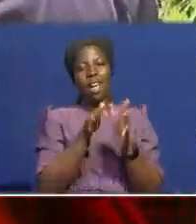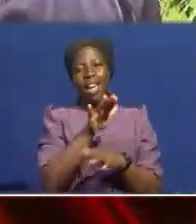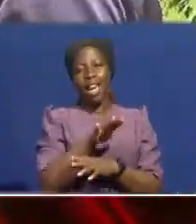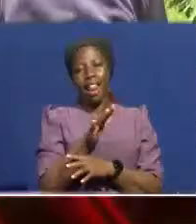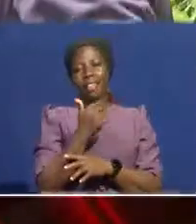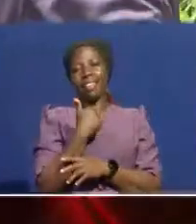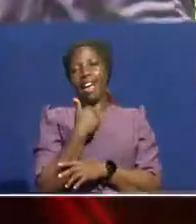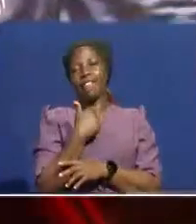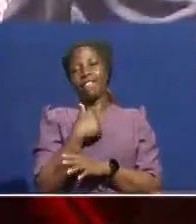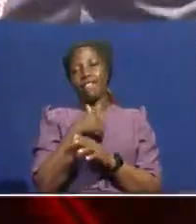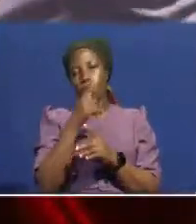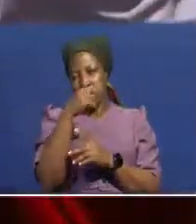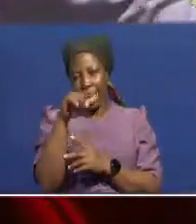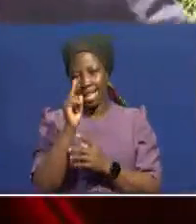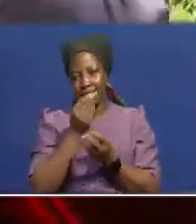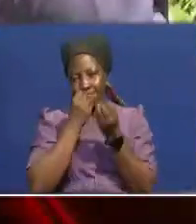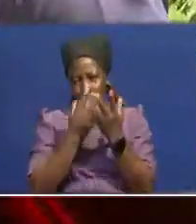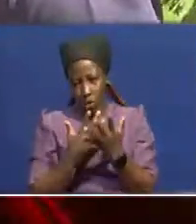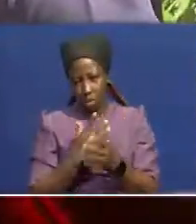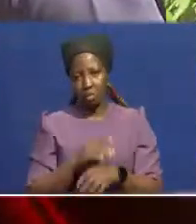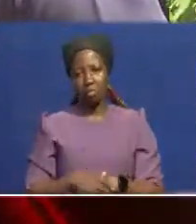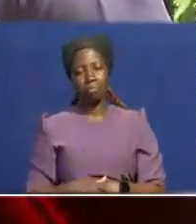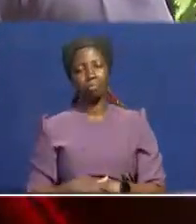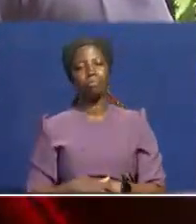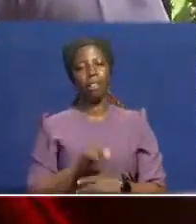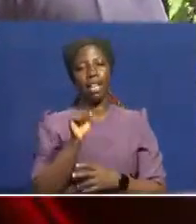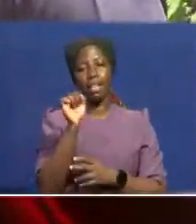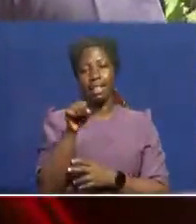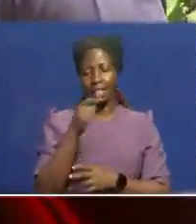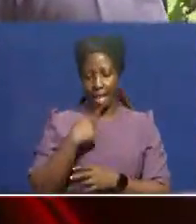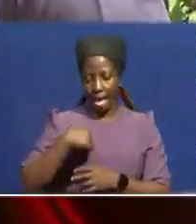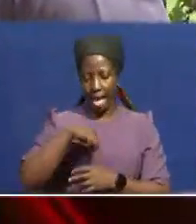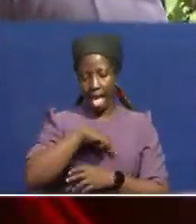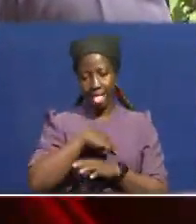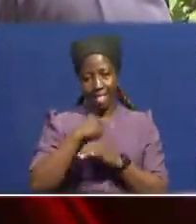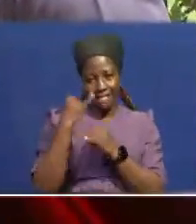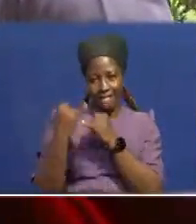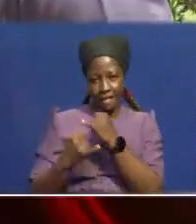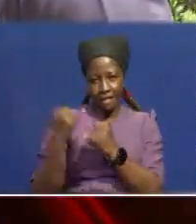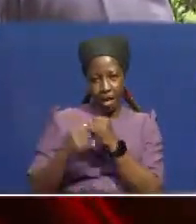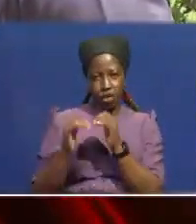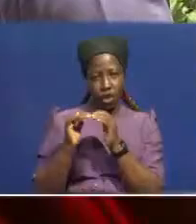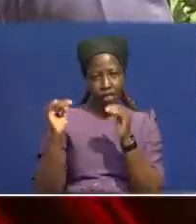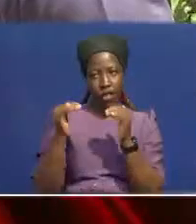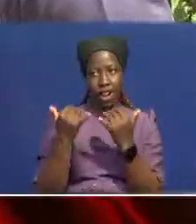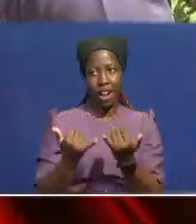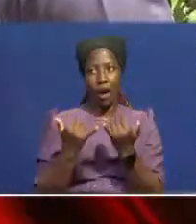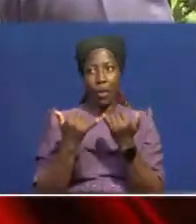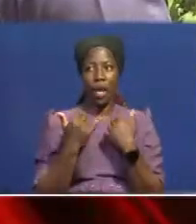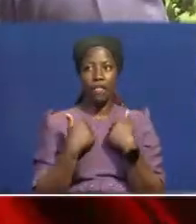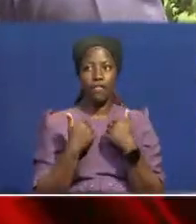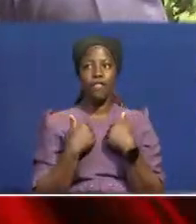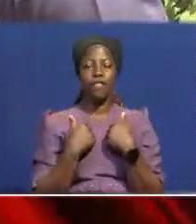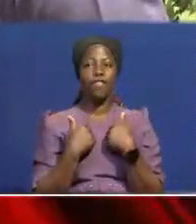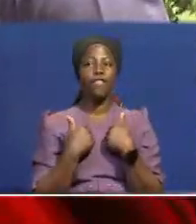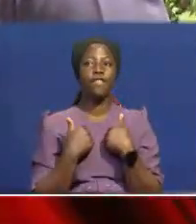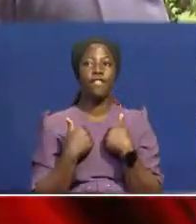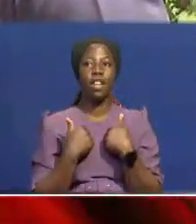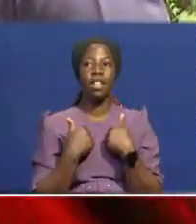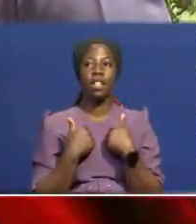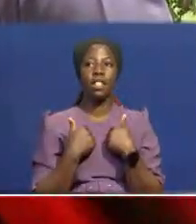have relevant information. Yes, we are at the final stages, and we actually now currently have a